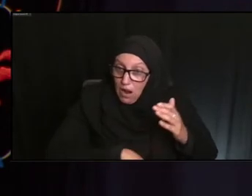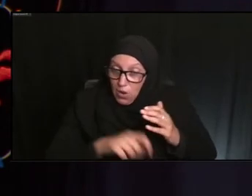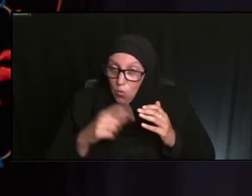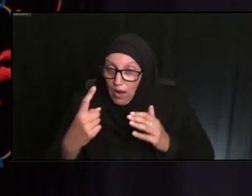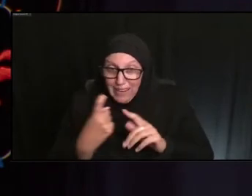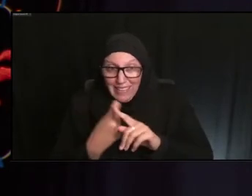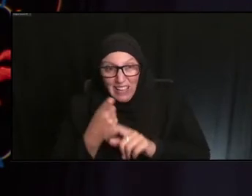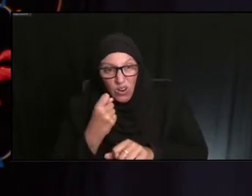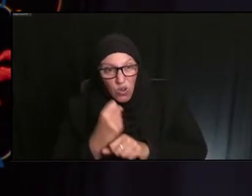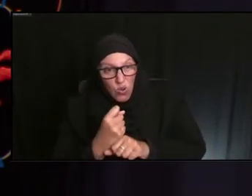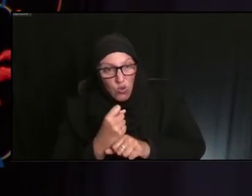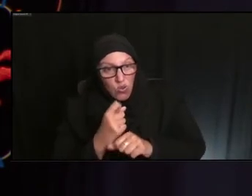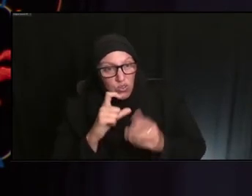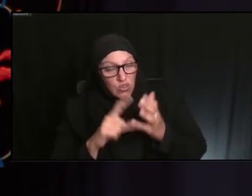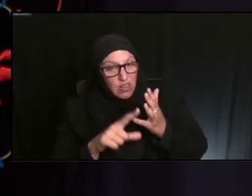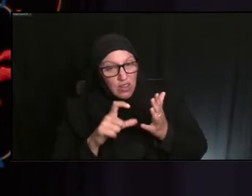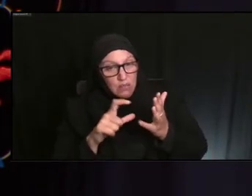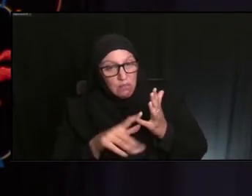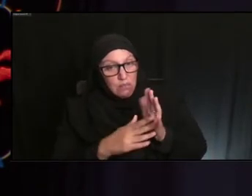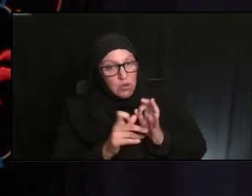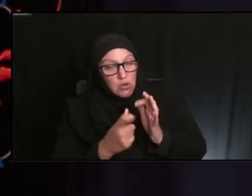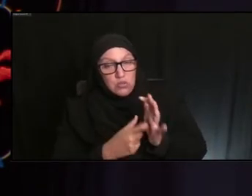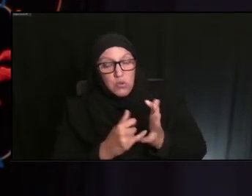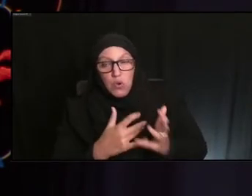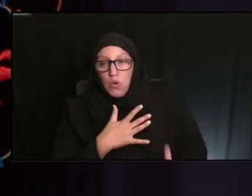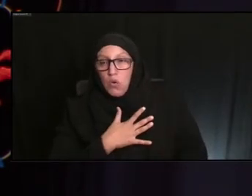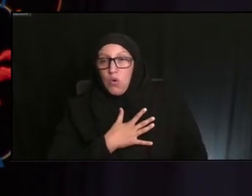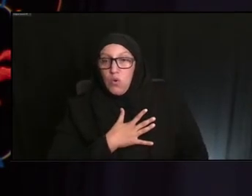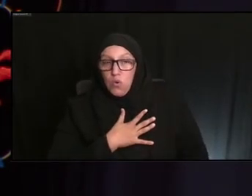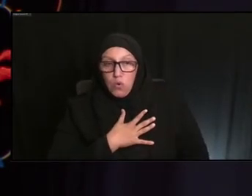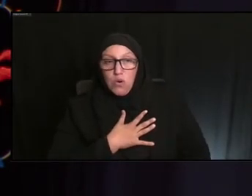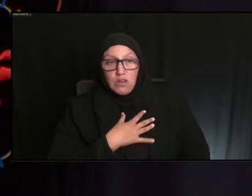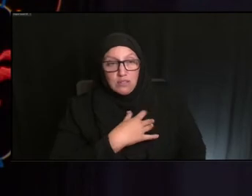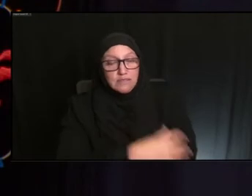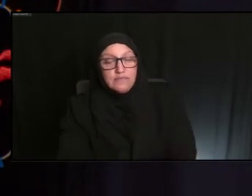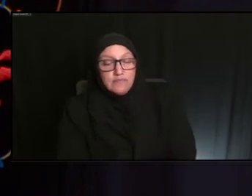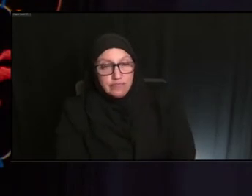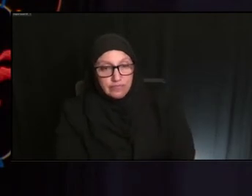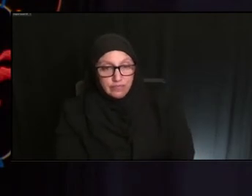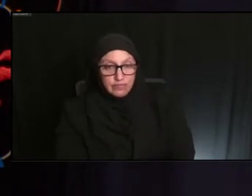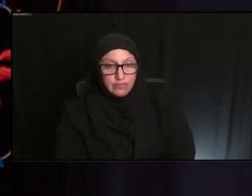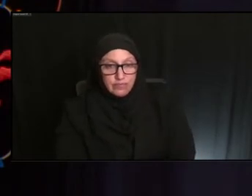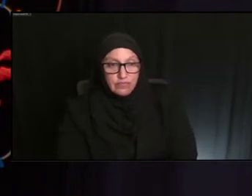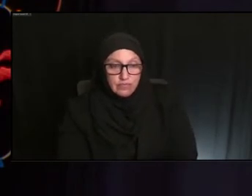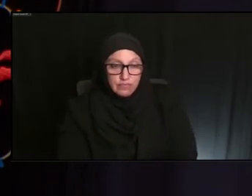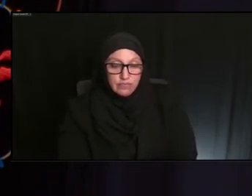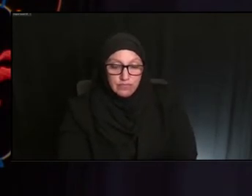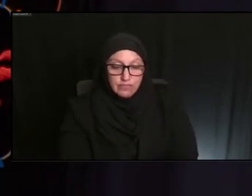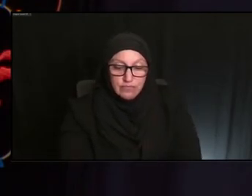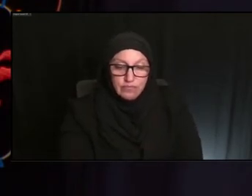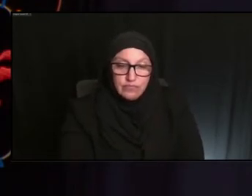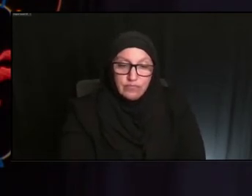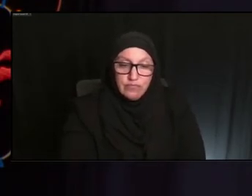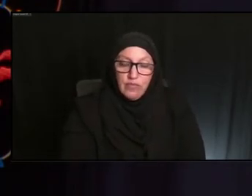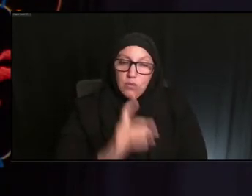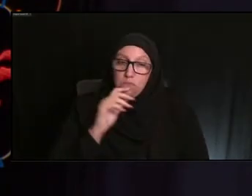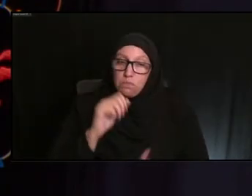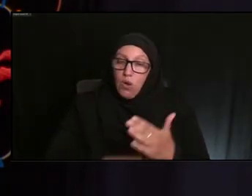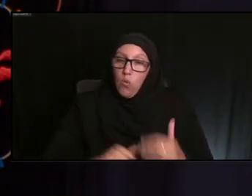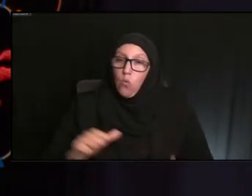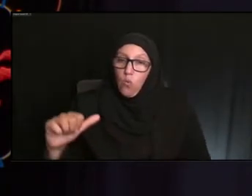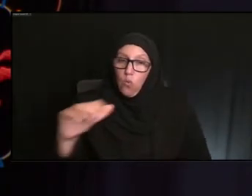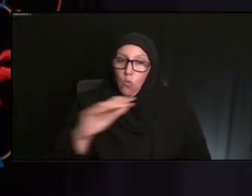hadith, it has all these things for me to look at and analyze. So then he said to him, I'll buy all of them. He said, can you give me? He